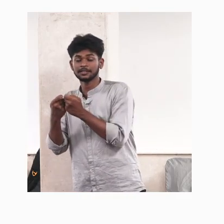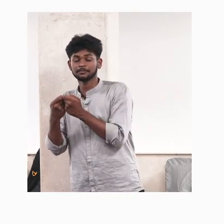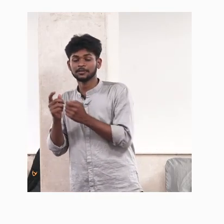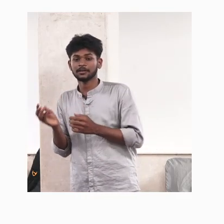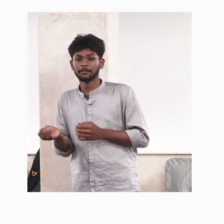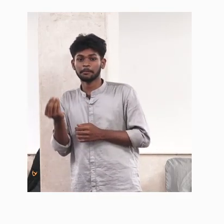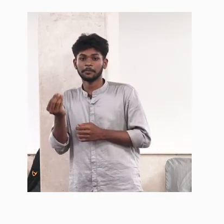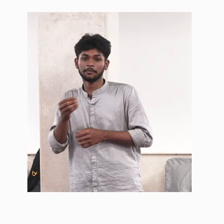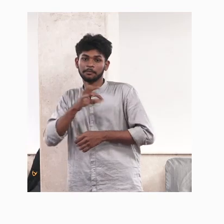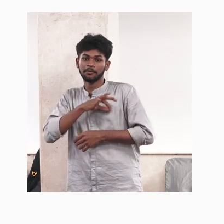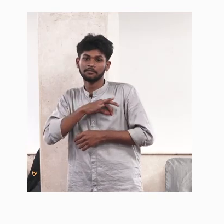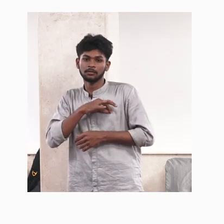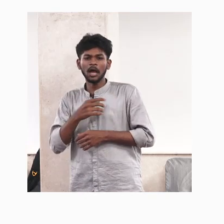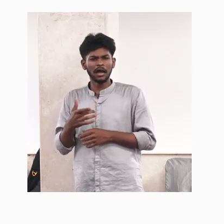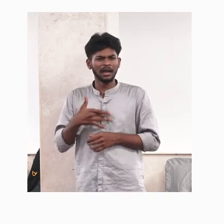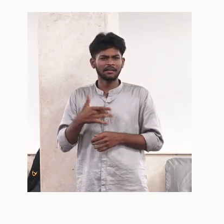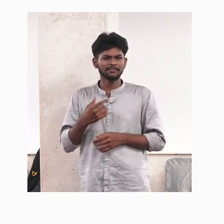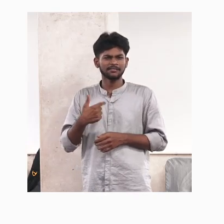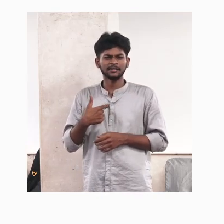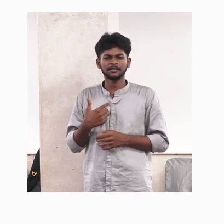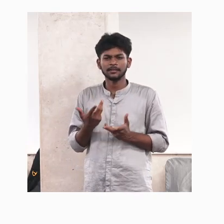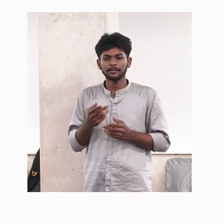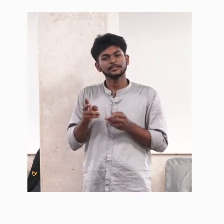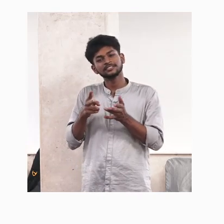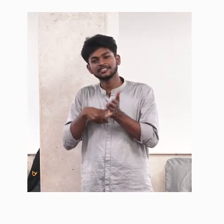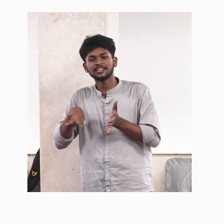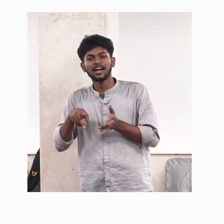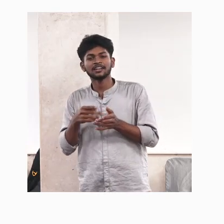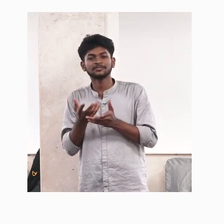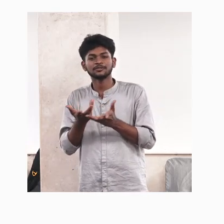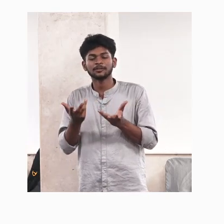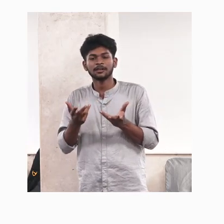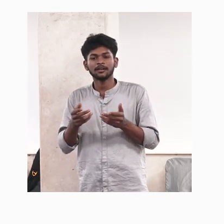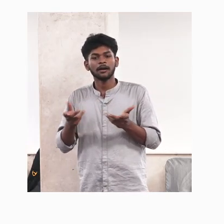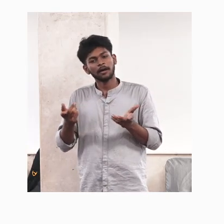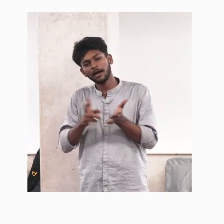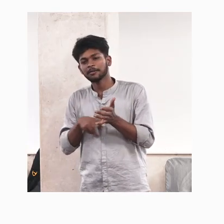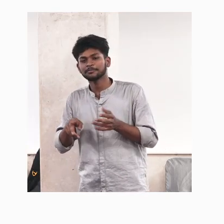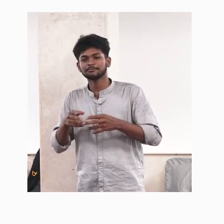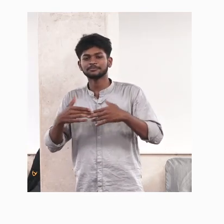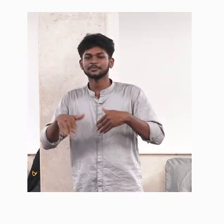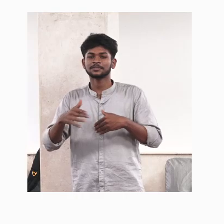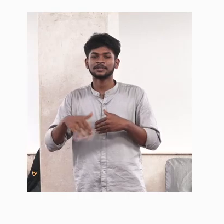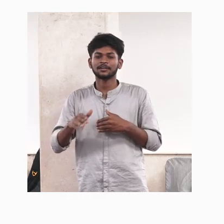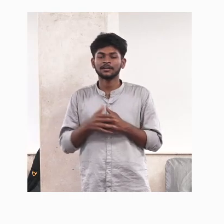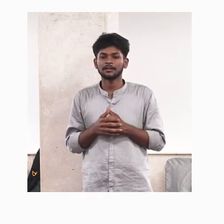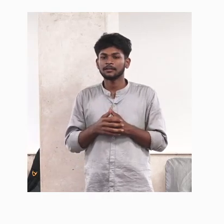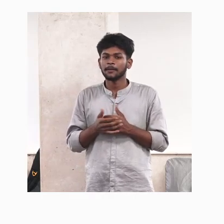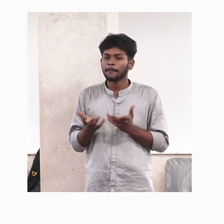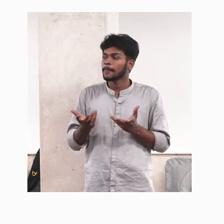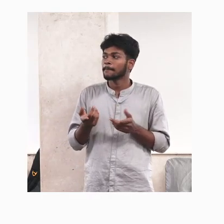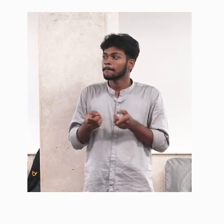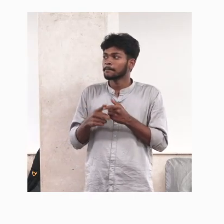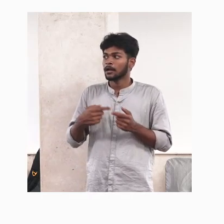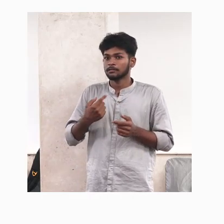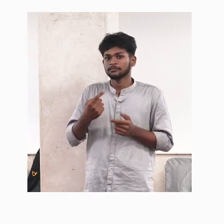But it's, I feel it's kind of natural thing. It's naturally happening now. And no,